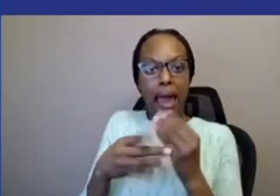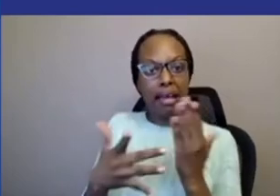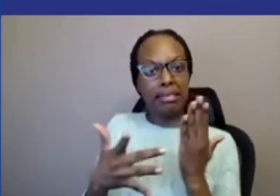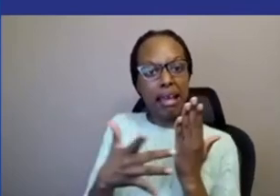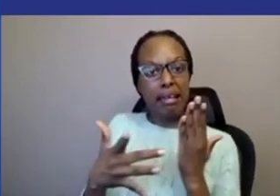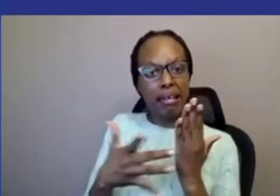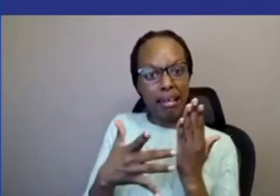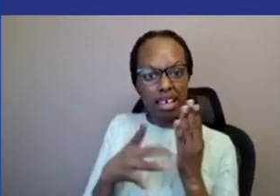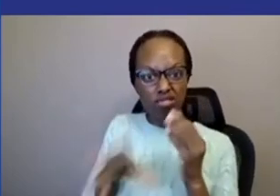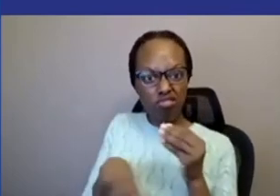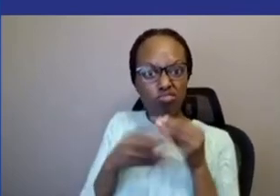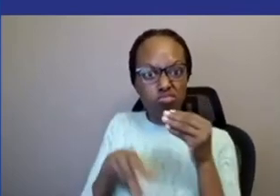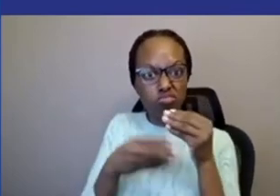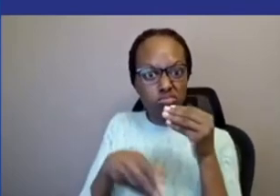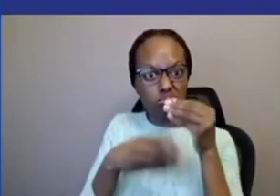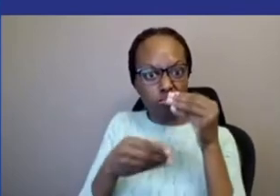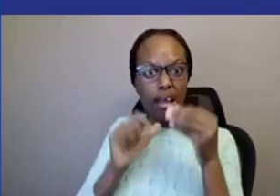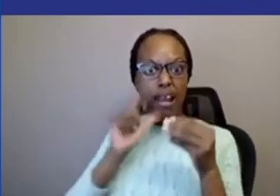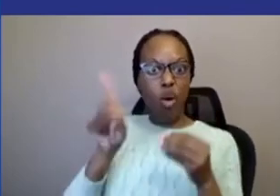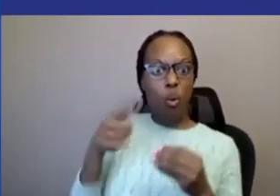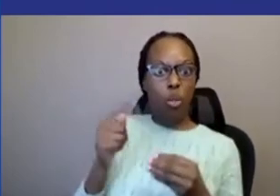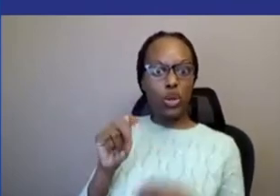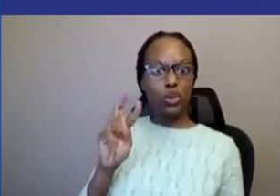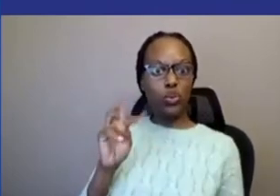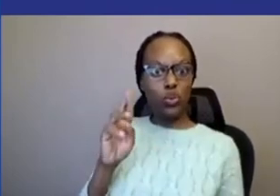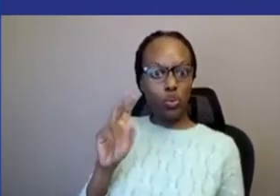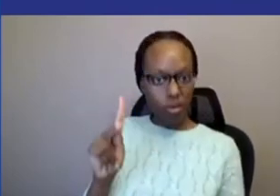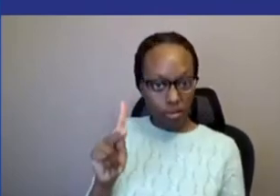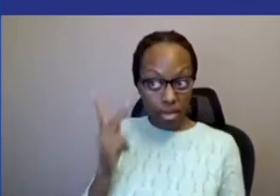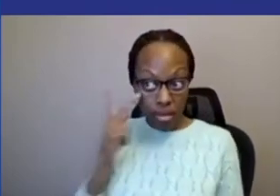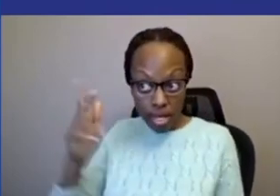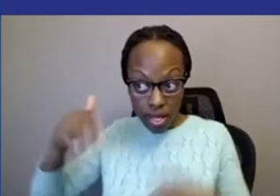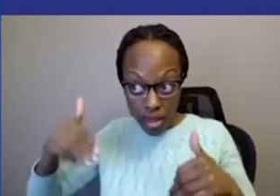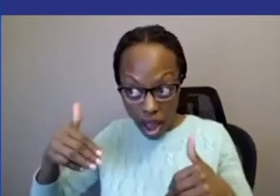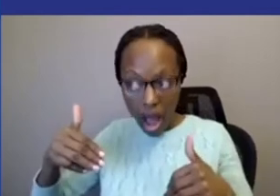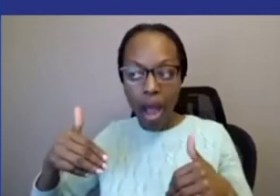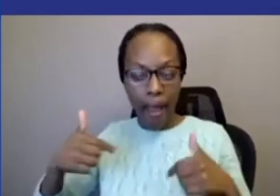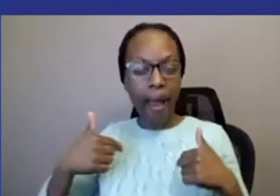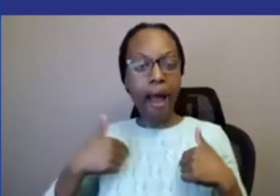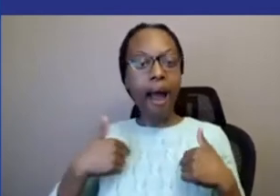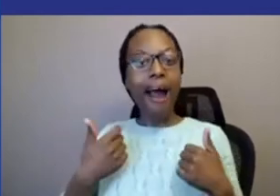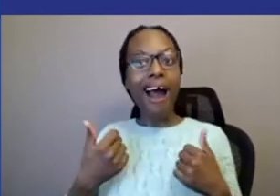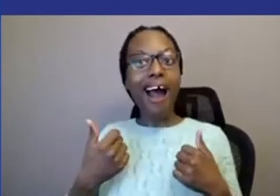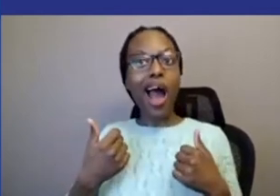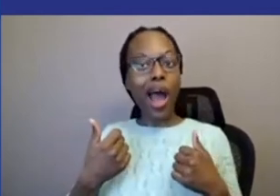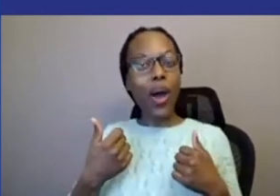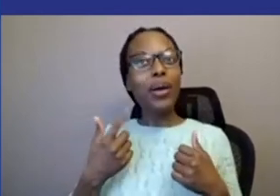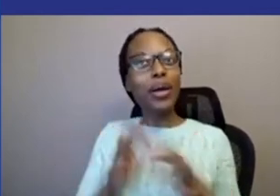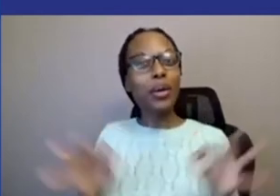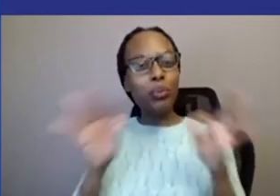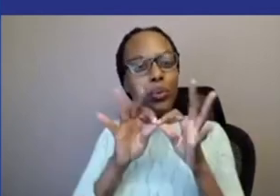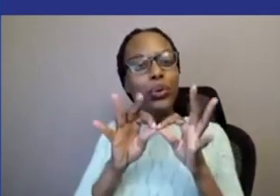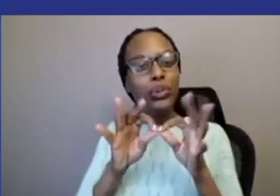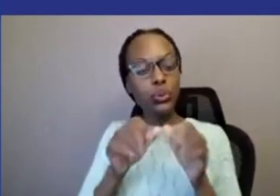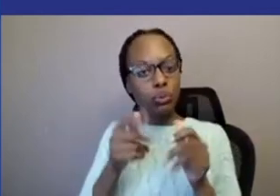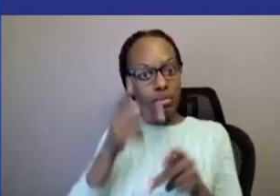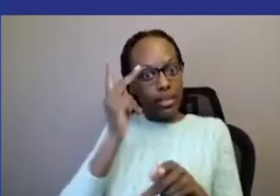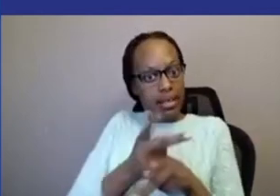other things with it? You know, so I'm all about just keeping things super authentic, but elevating, you